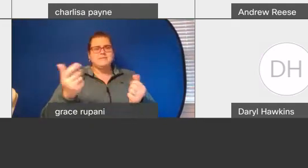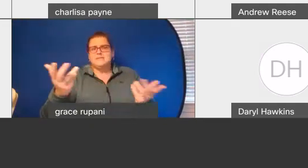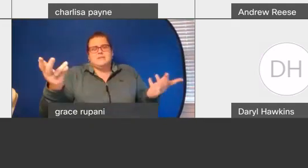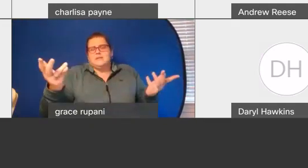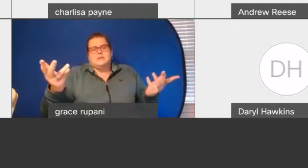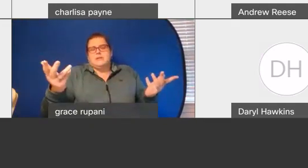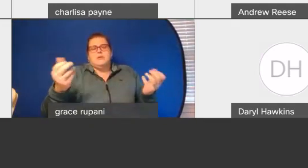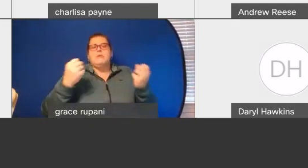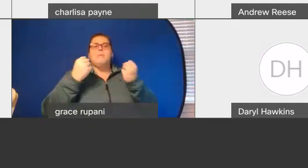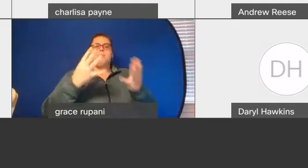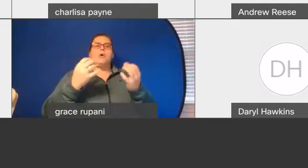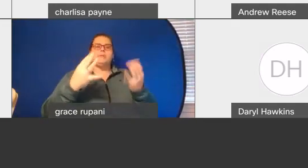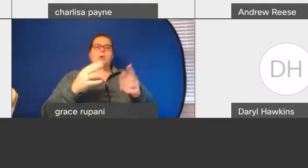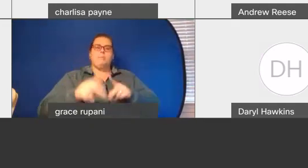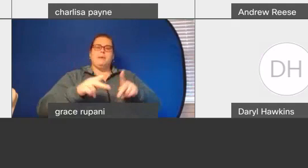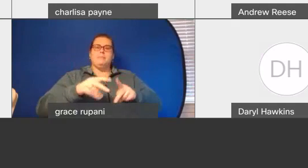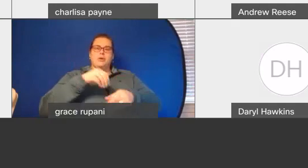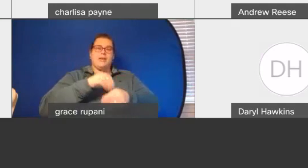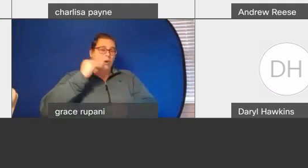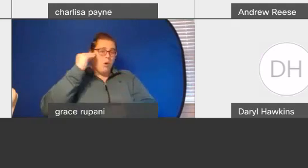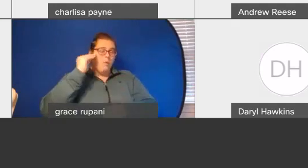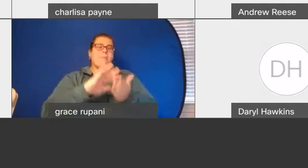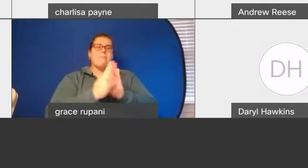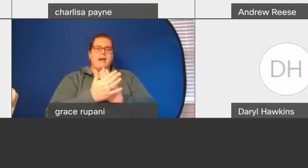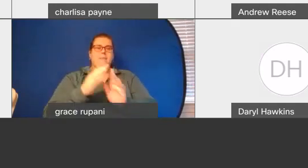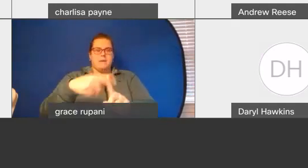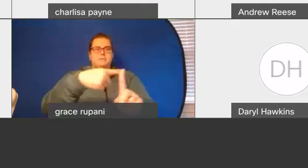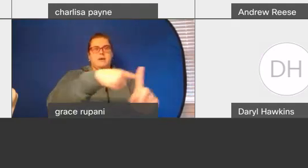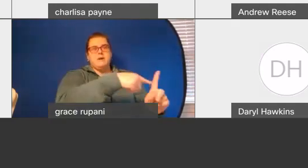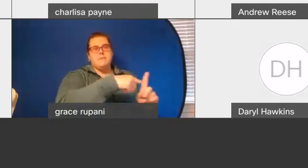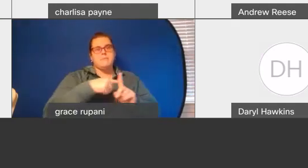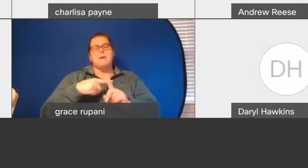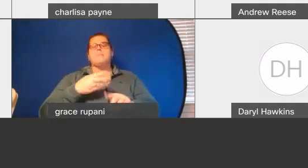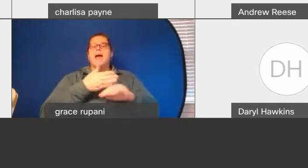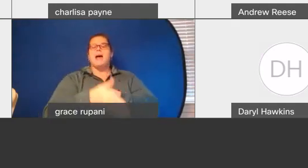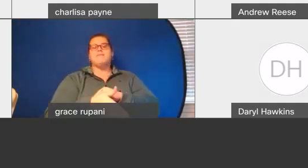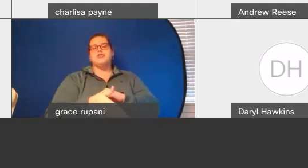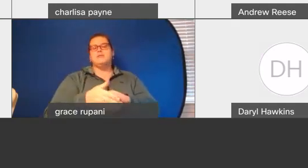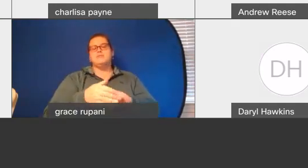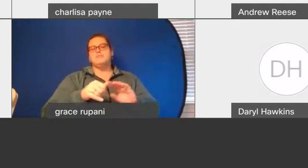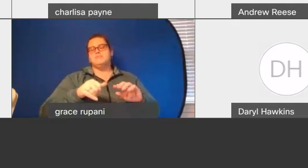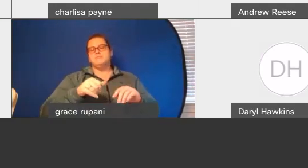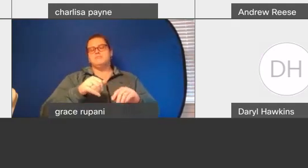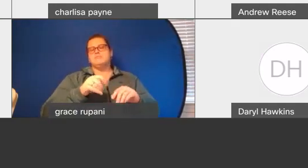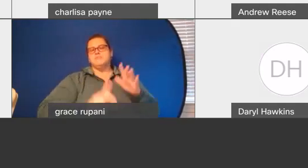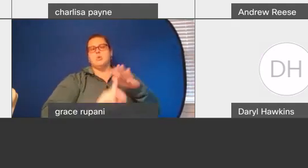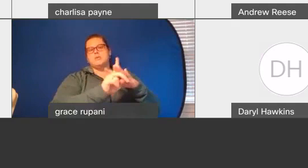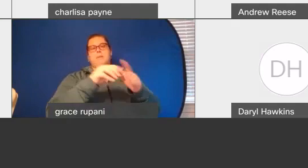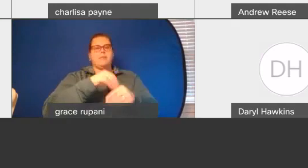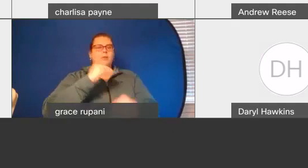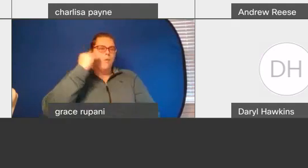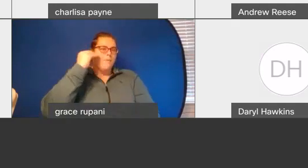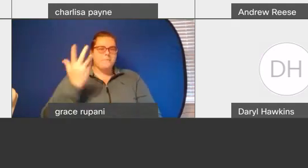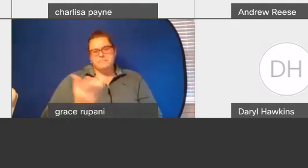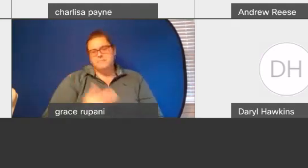multiple individuals living in the home become positive once it is introduced into the home. And so that's, I'd